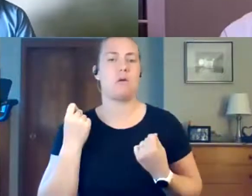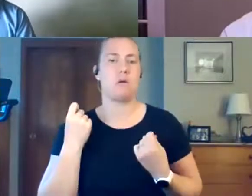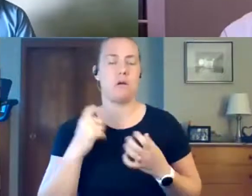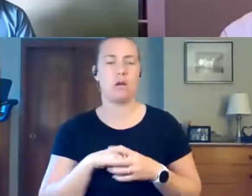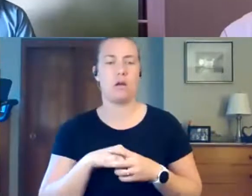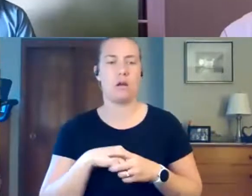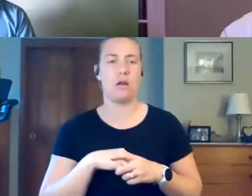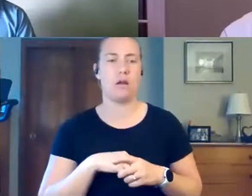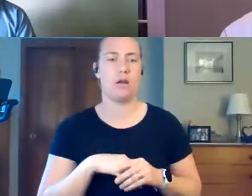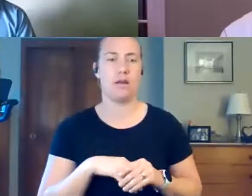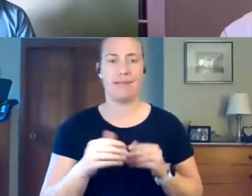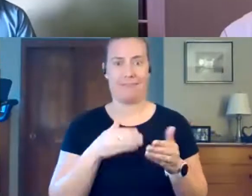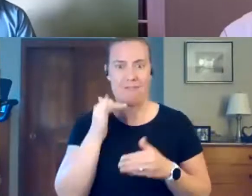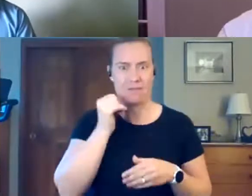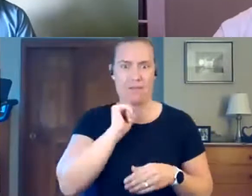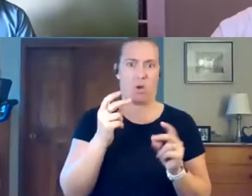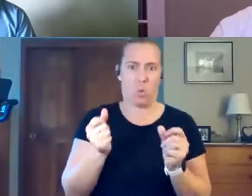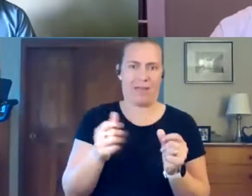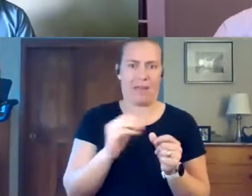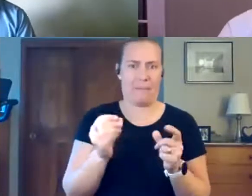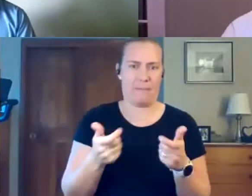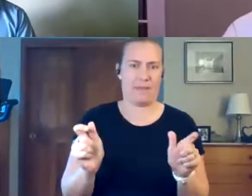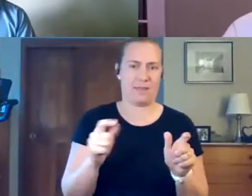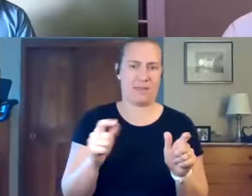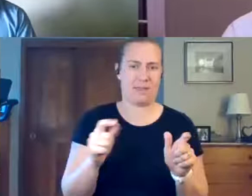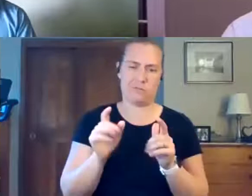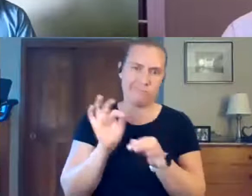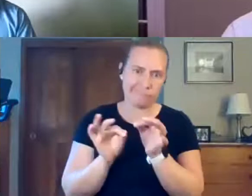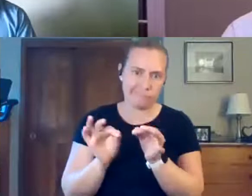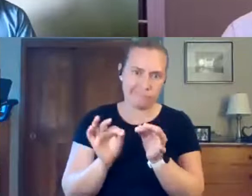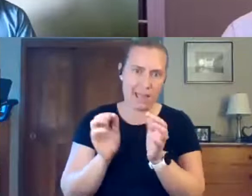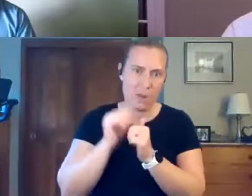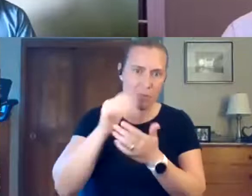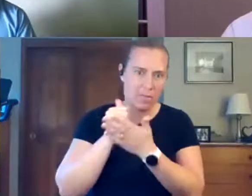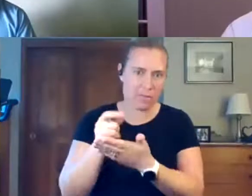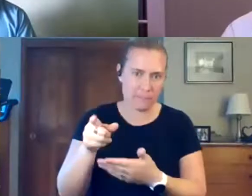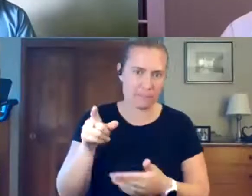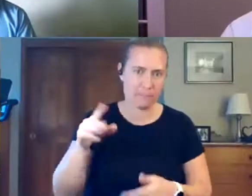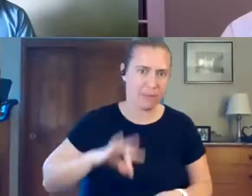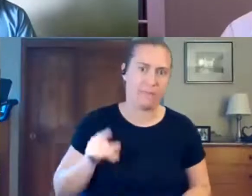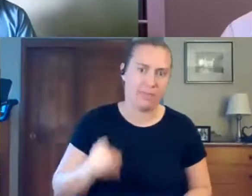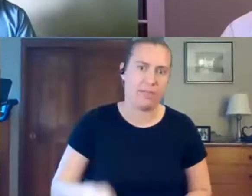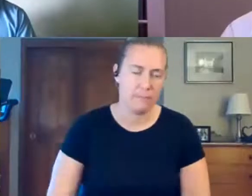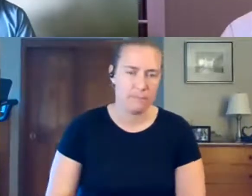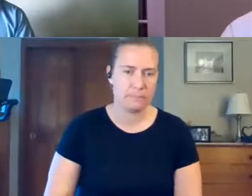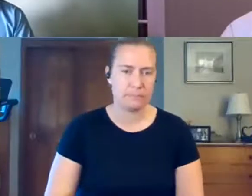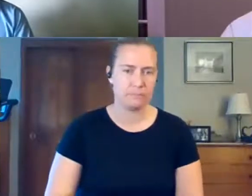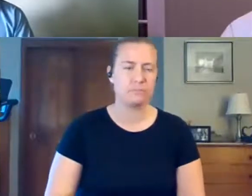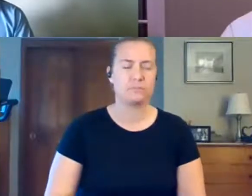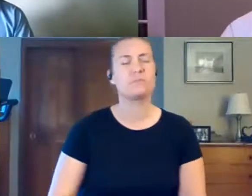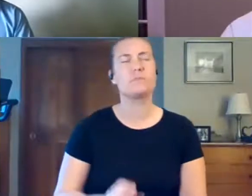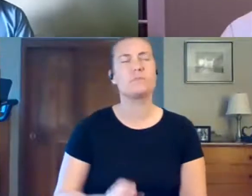isn't, building the case for that, and really, finding those